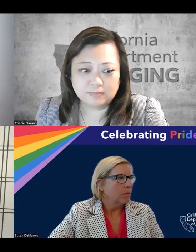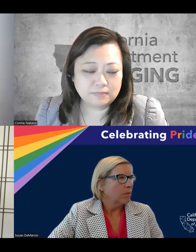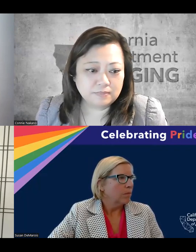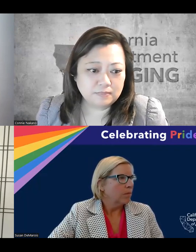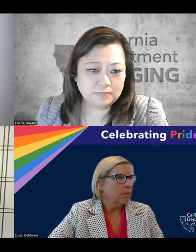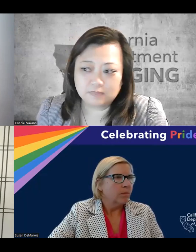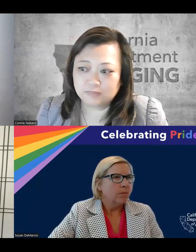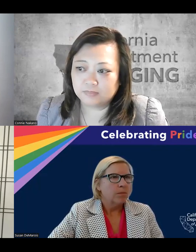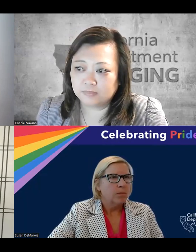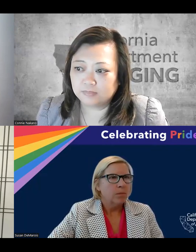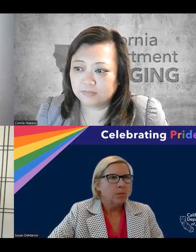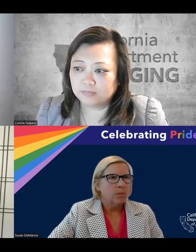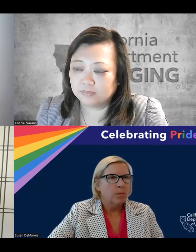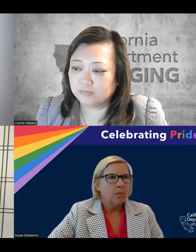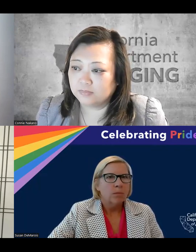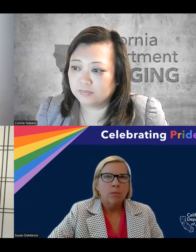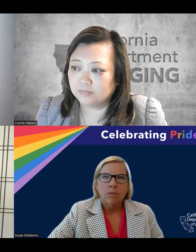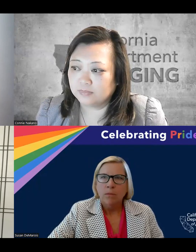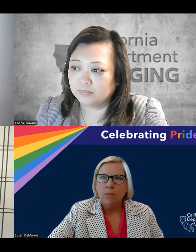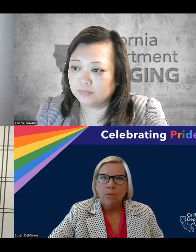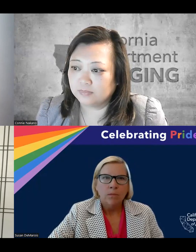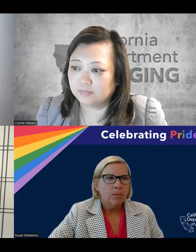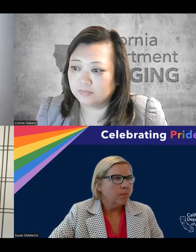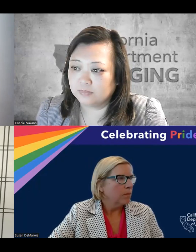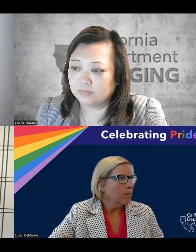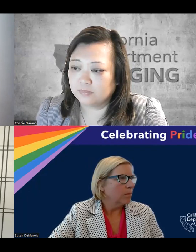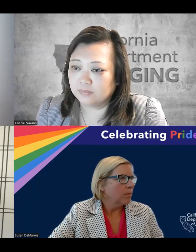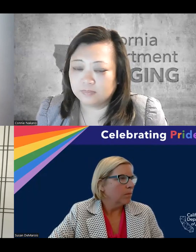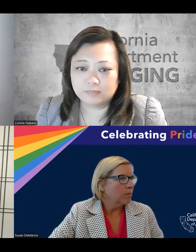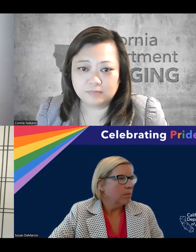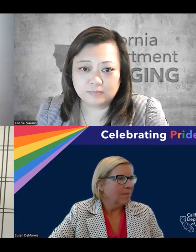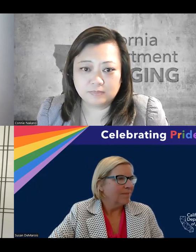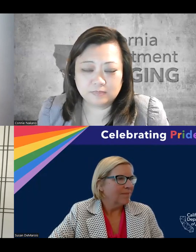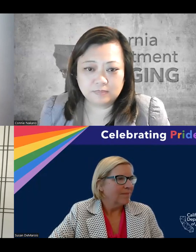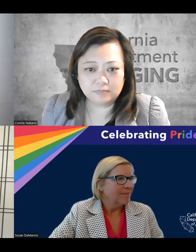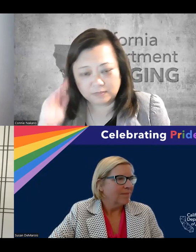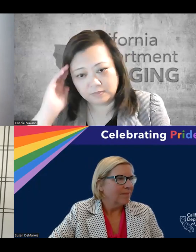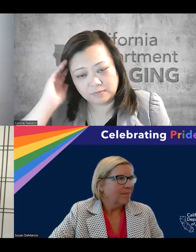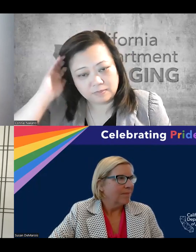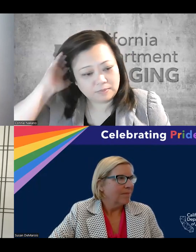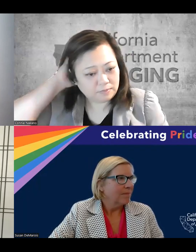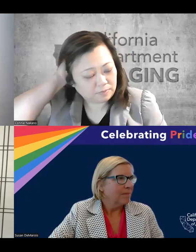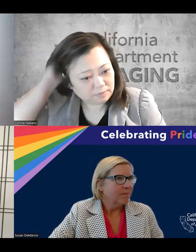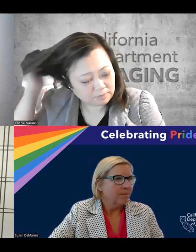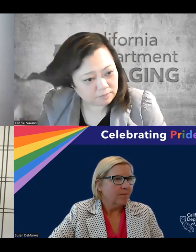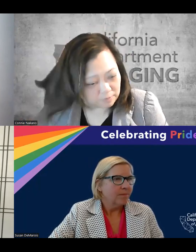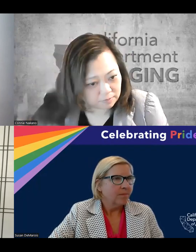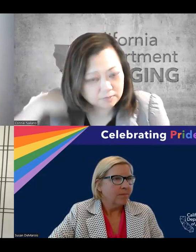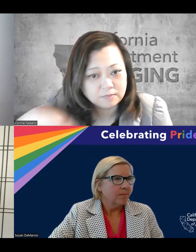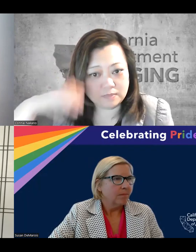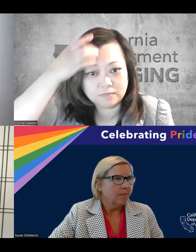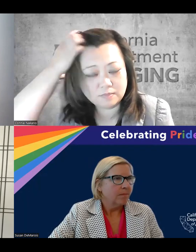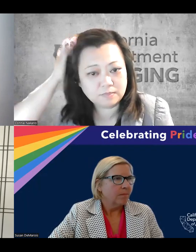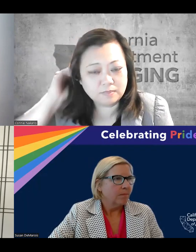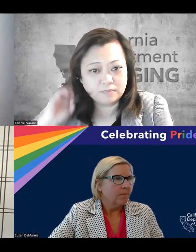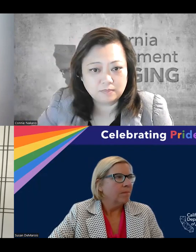communities, intergenerational, creating the conditions for social connection to happen, and not just